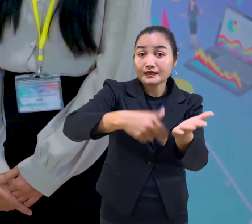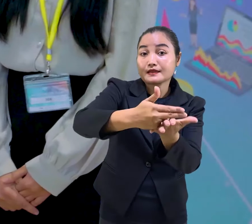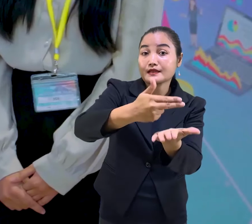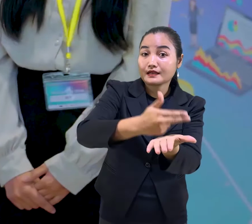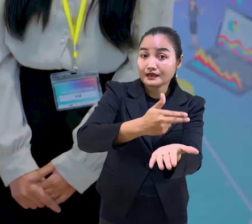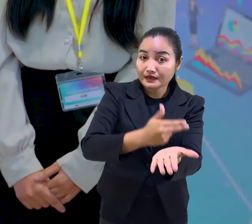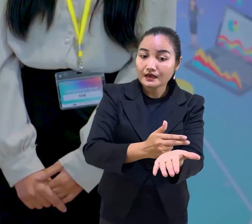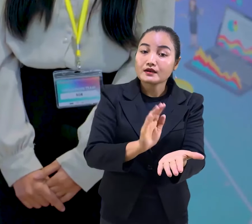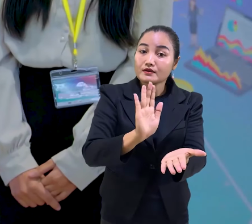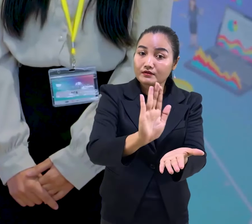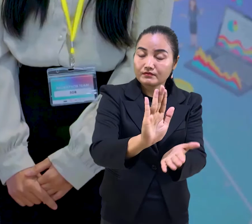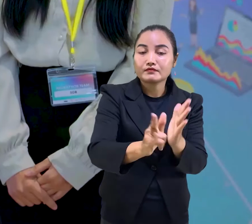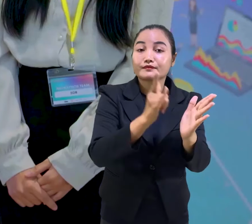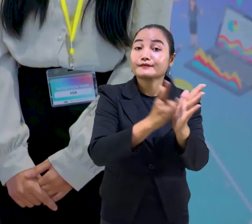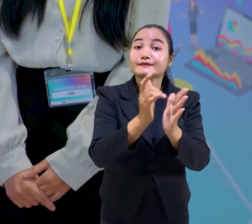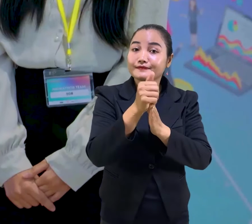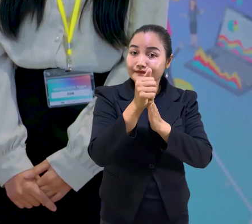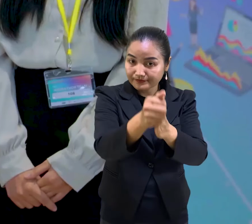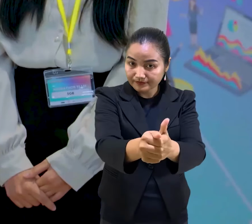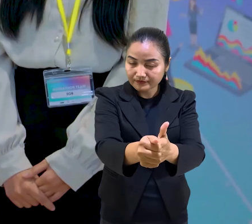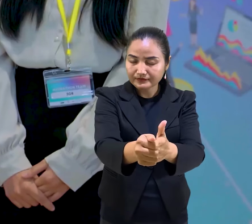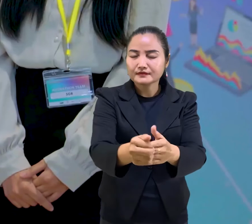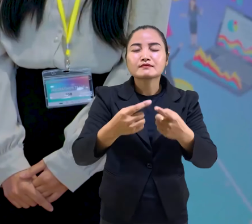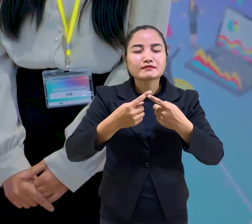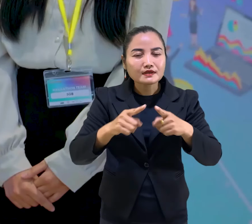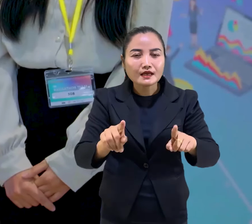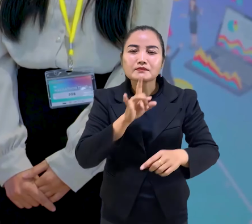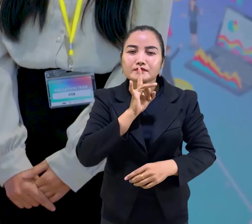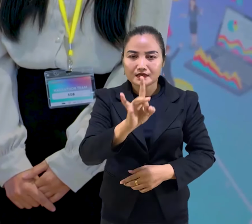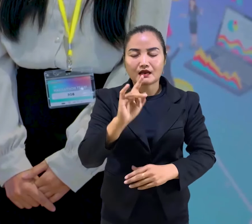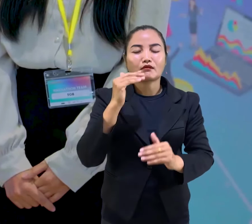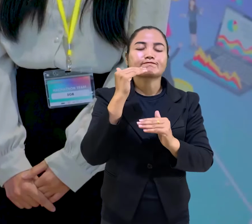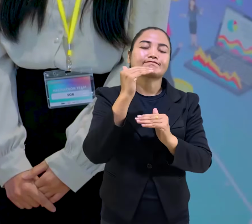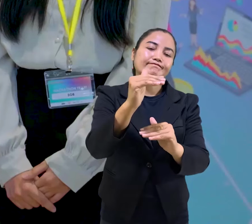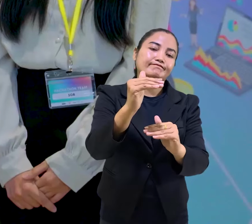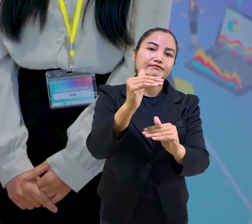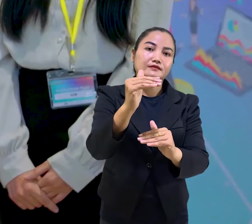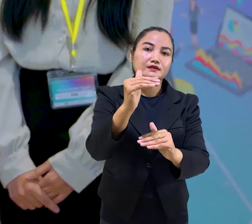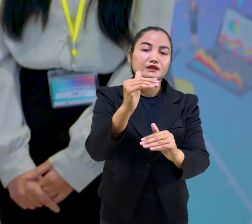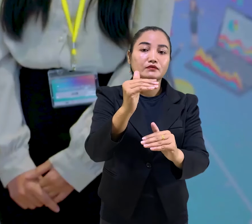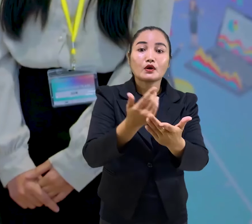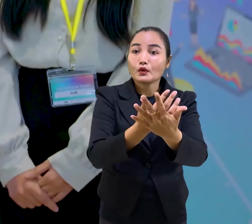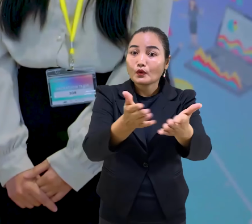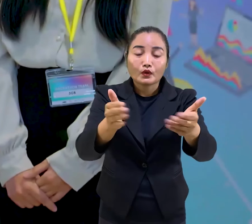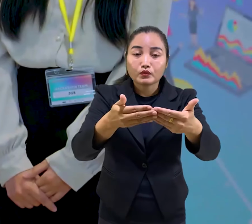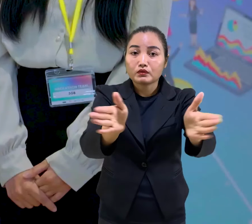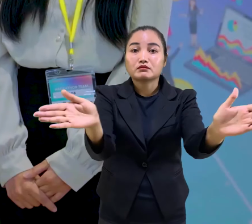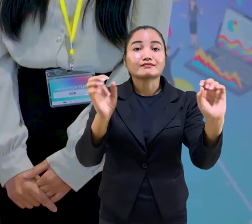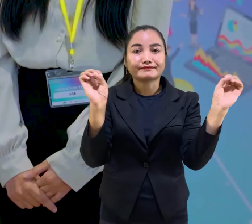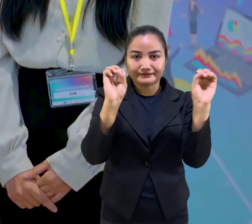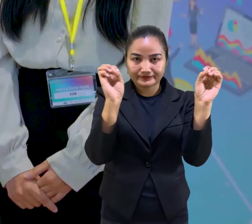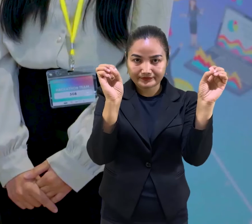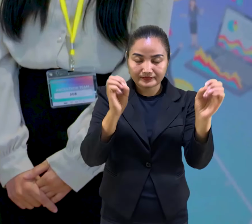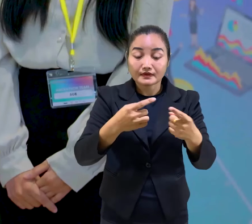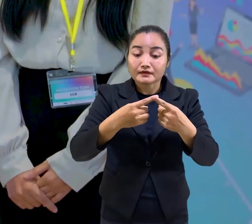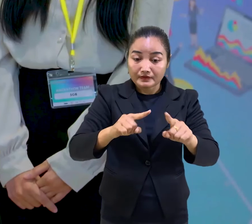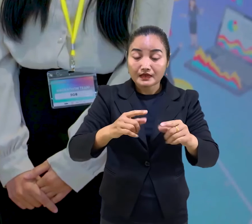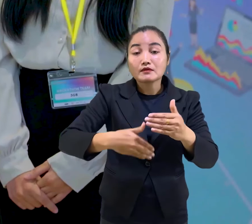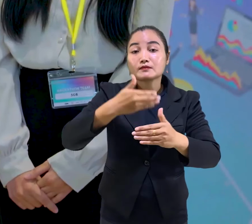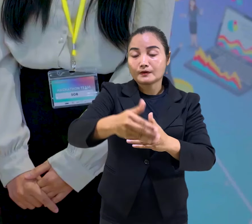So thank you for your question. So basically, we find out the existing data on our government website, but